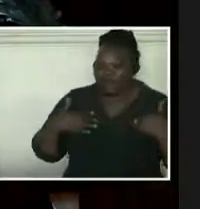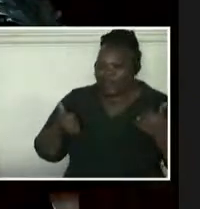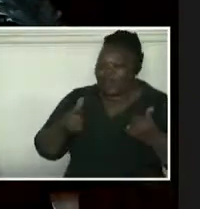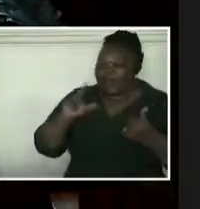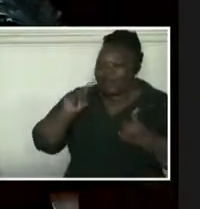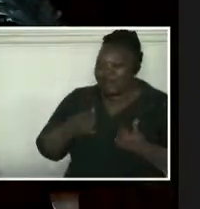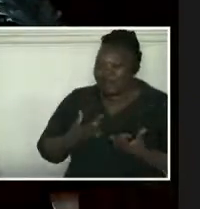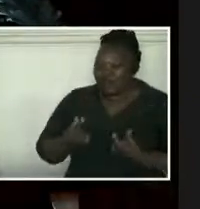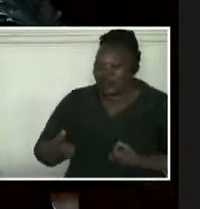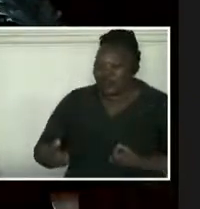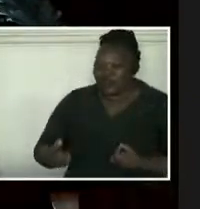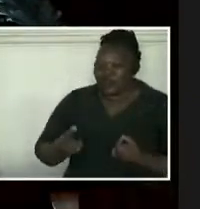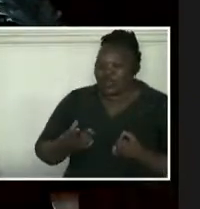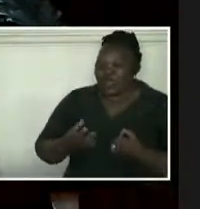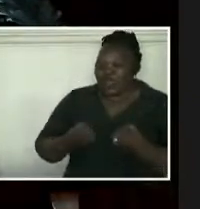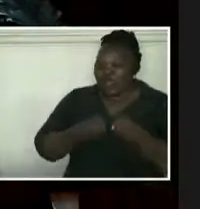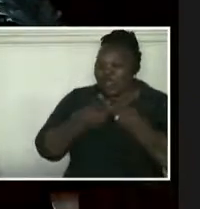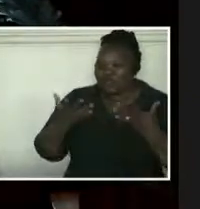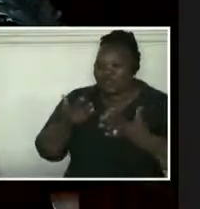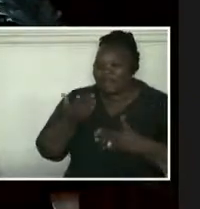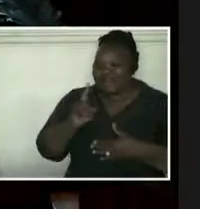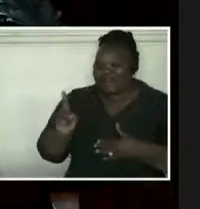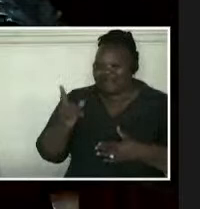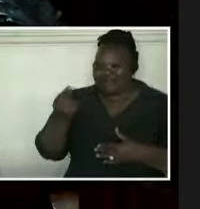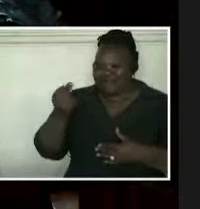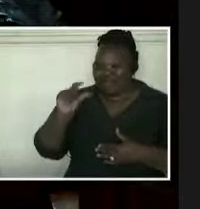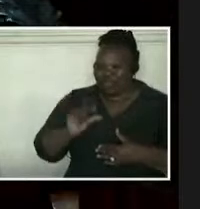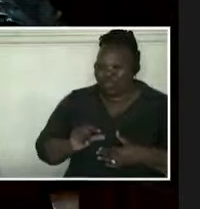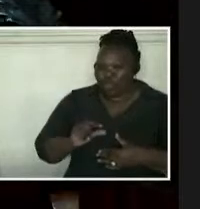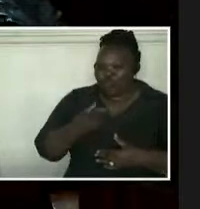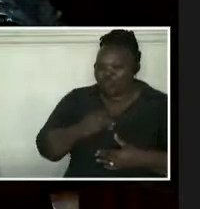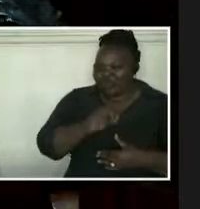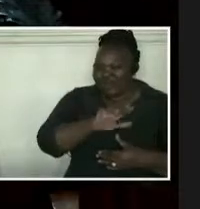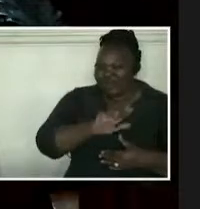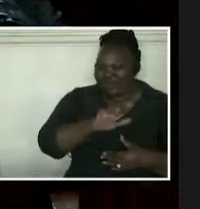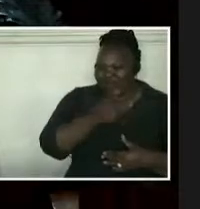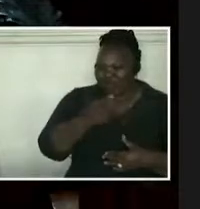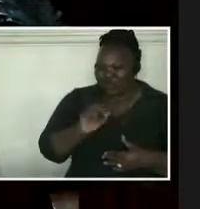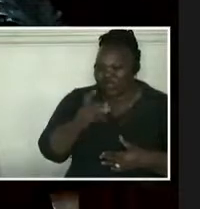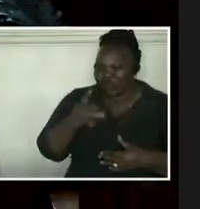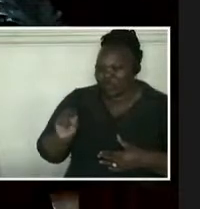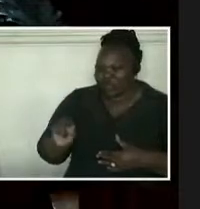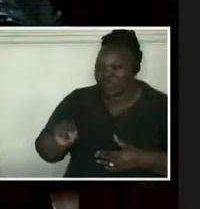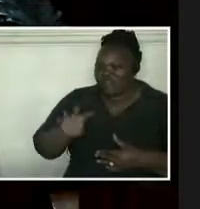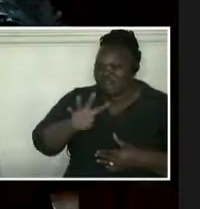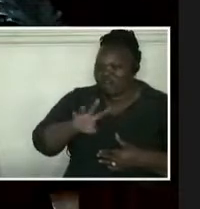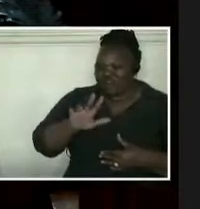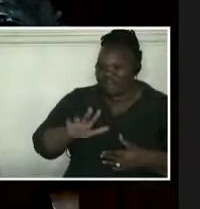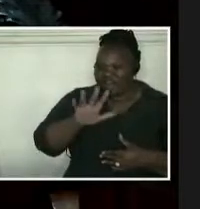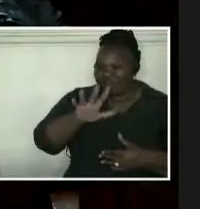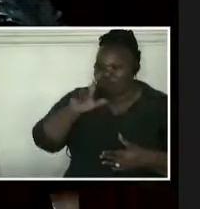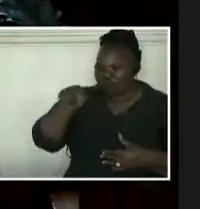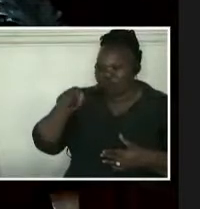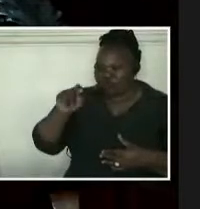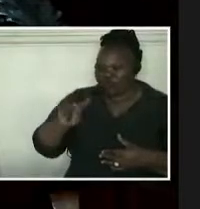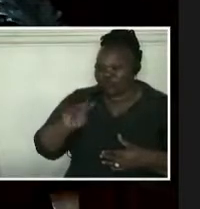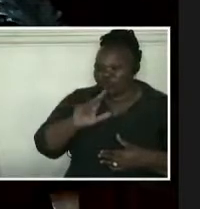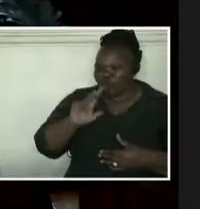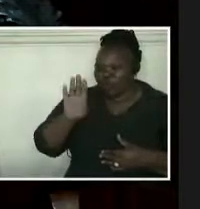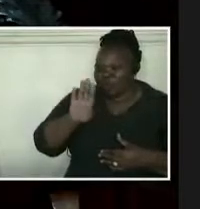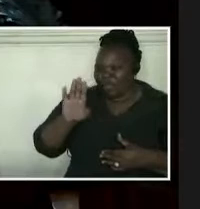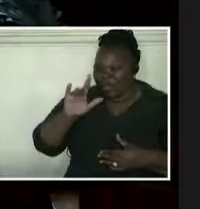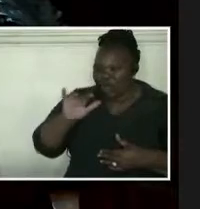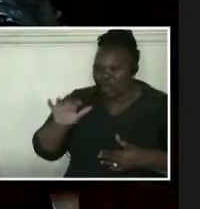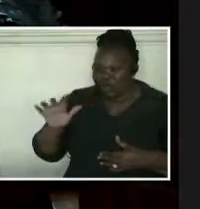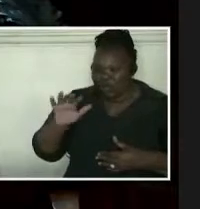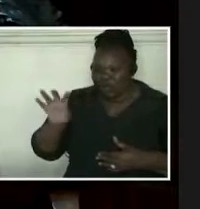to do more with less in the in 2019 2020 our purchase what was 45.2 billion in 2021